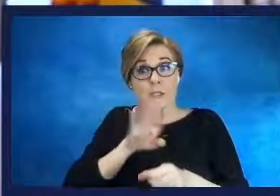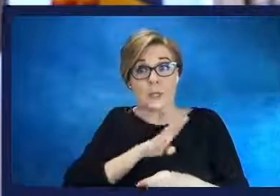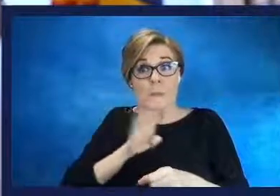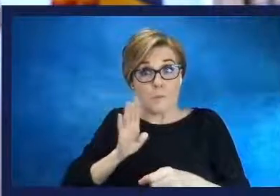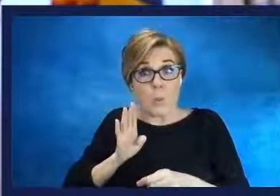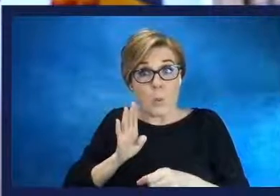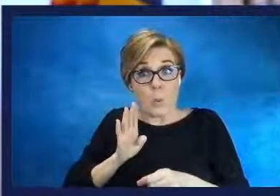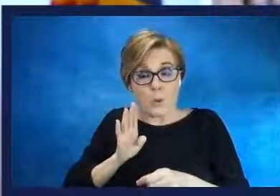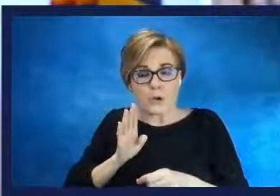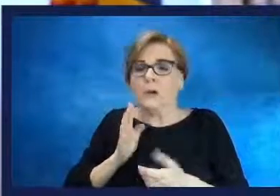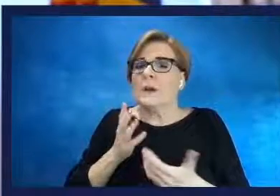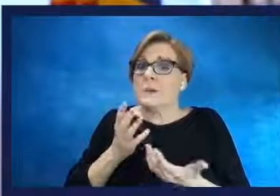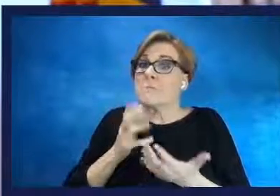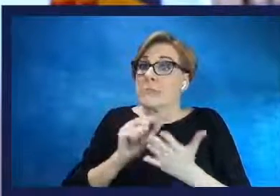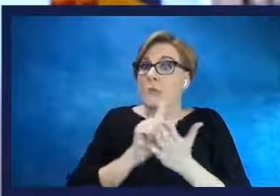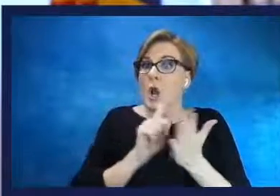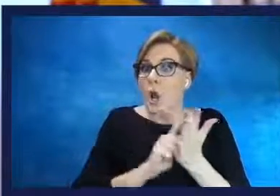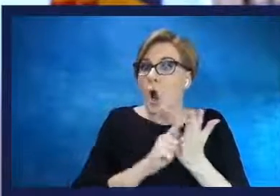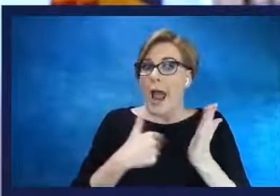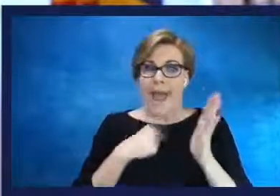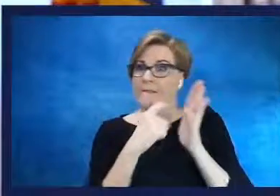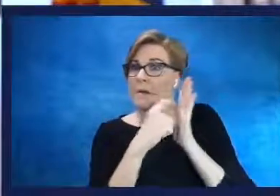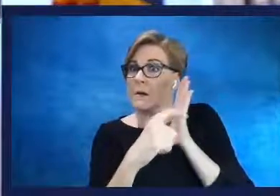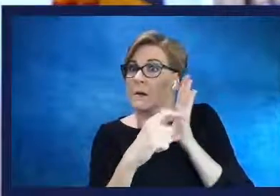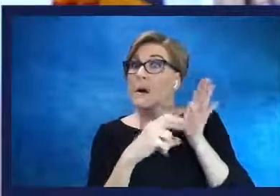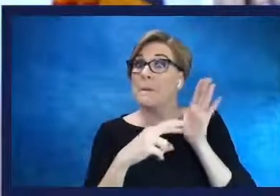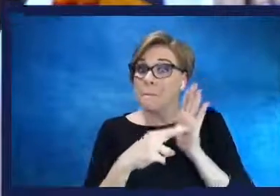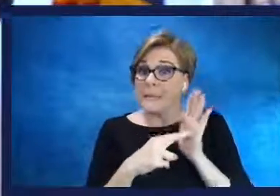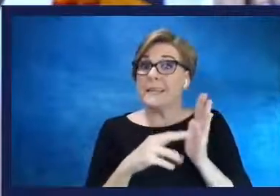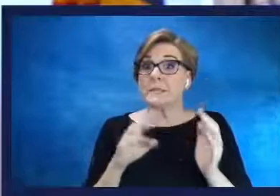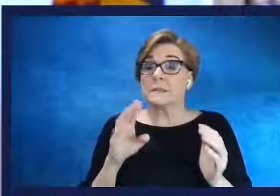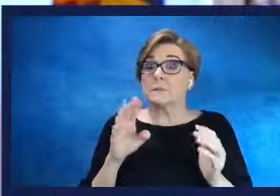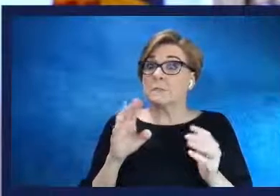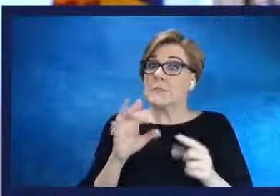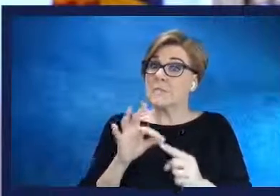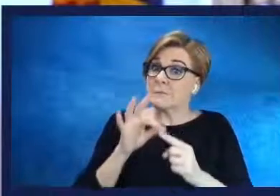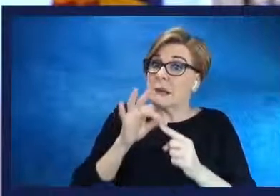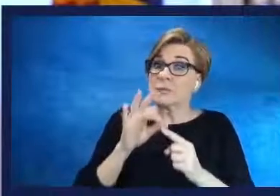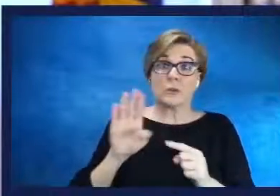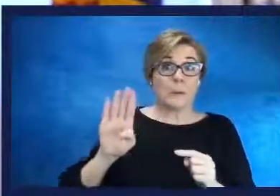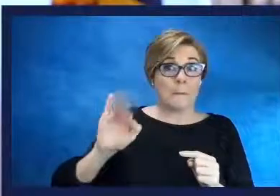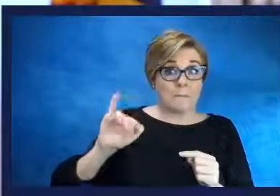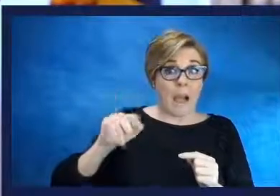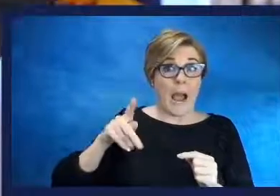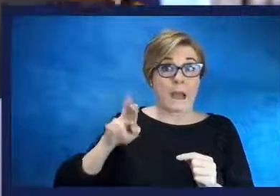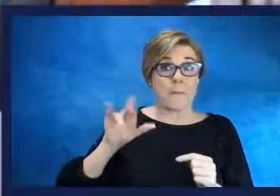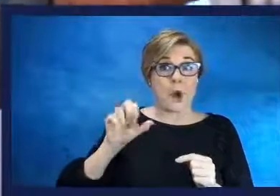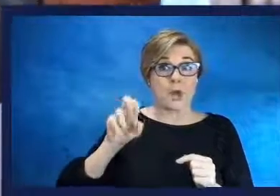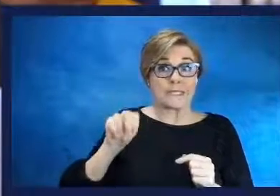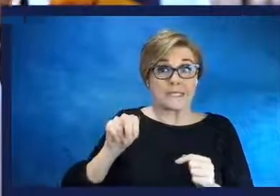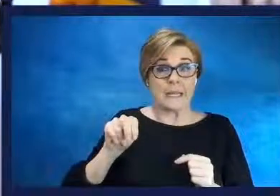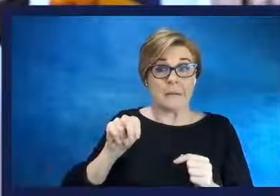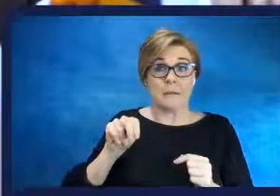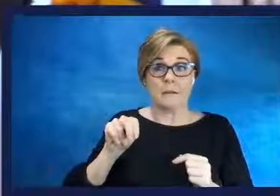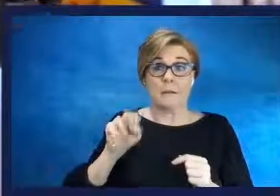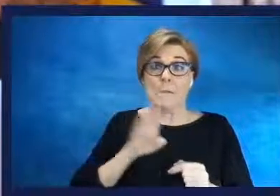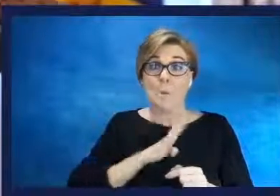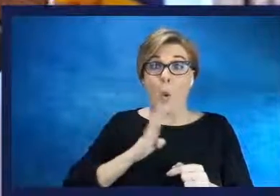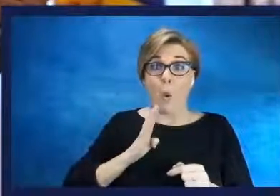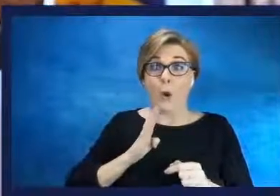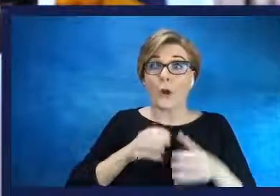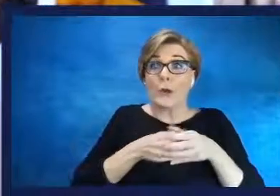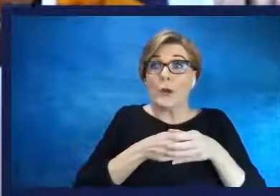actually will come out to individuals that have physical limitations, inability to get to a polling place, and as I mentioned, Scott will talk